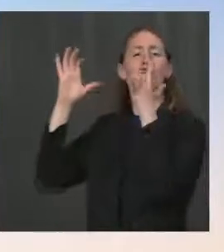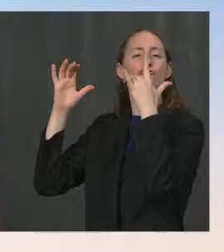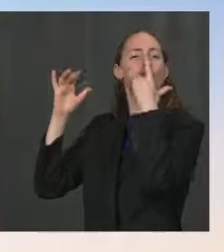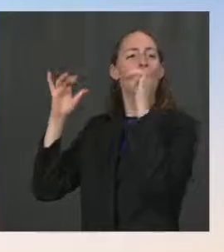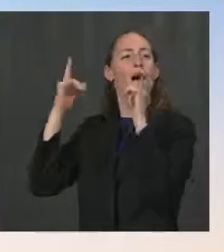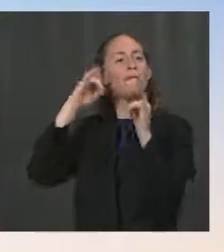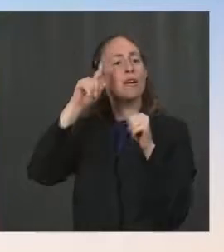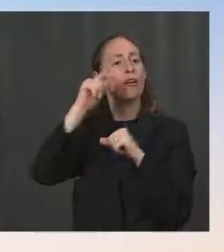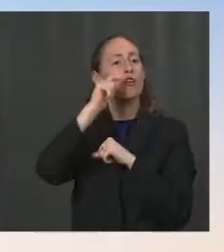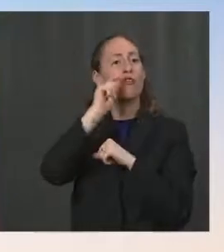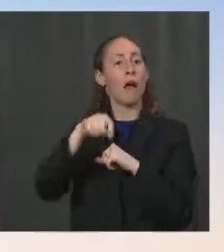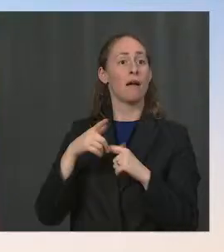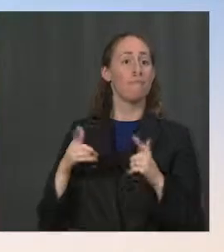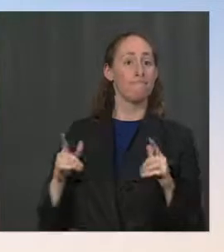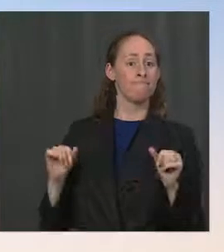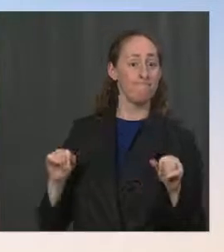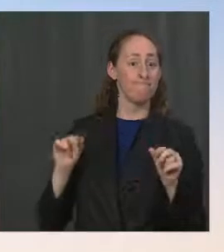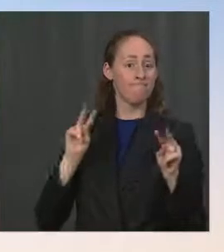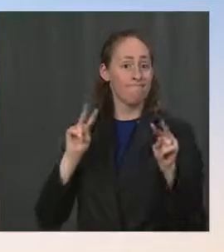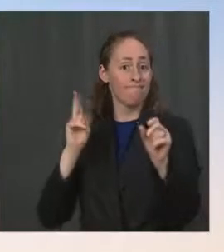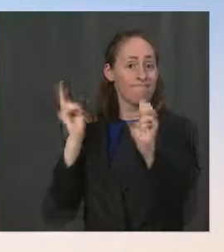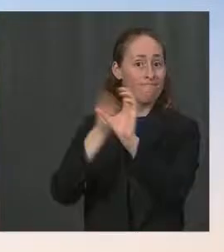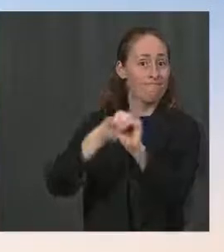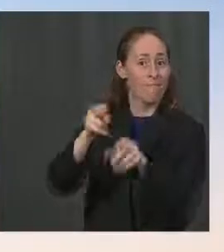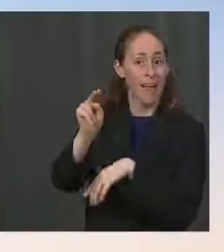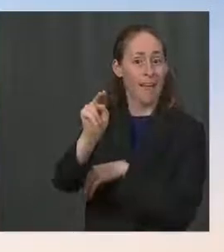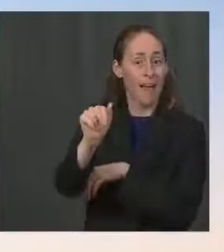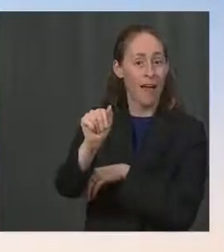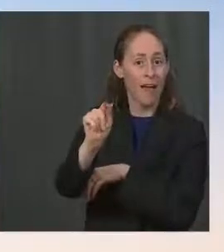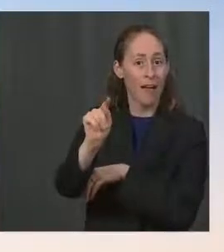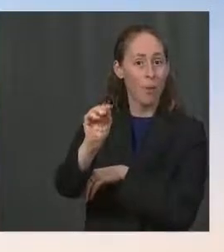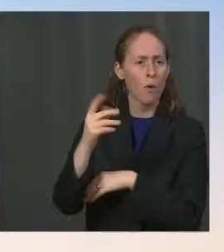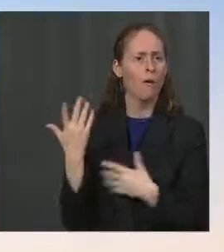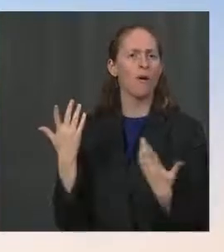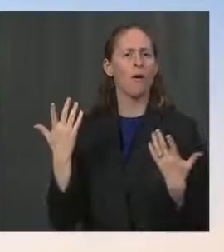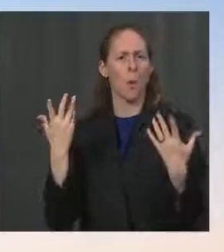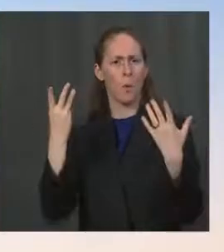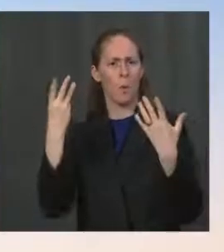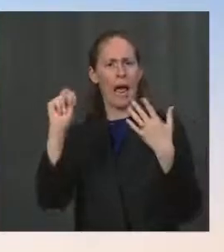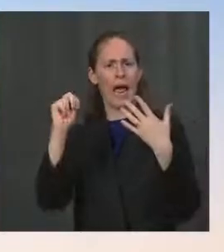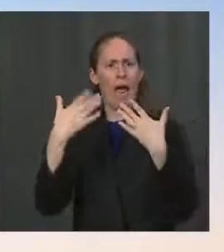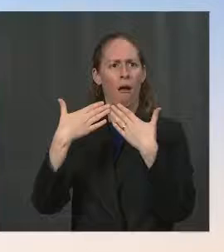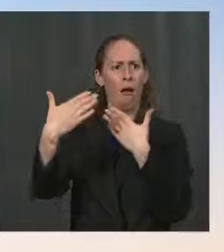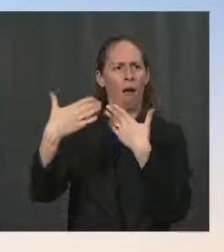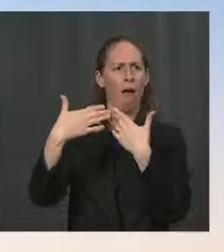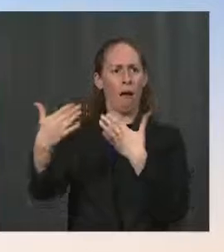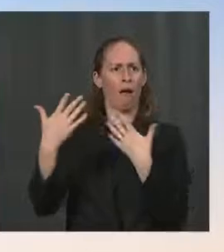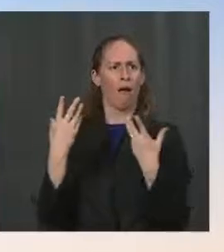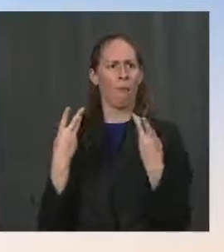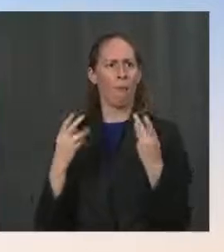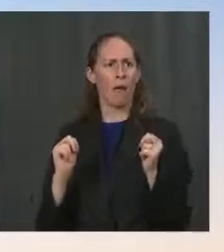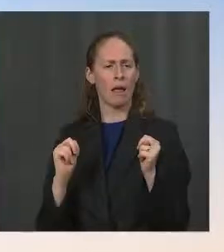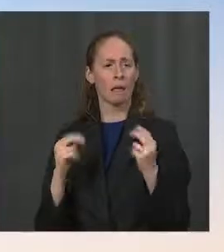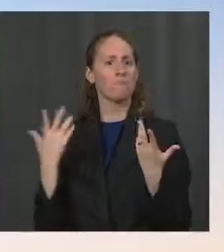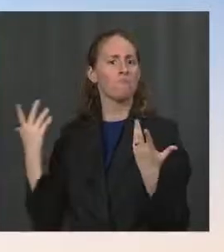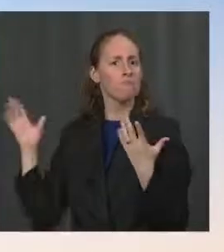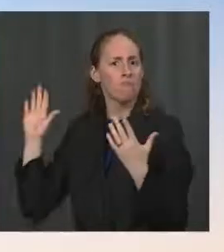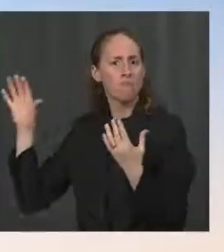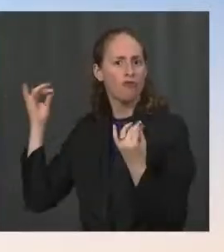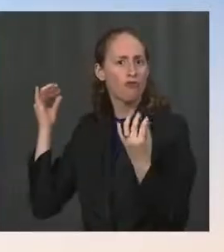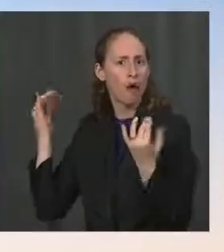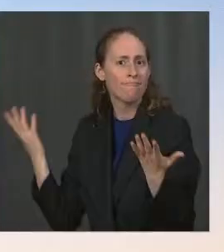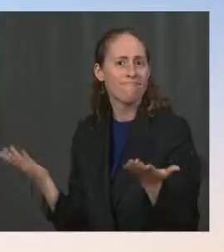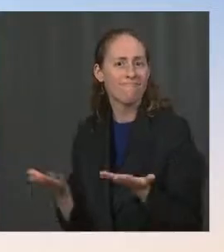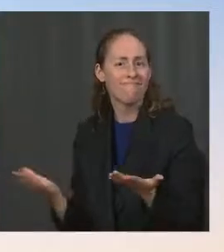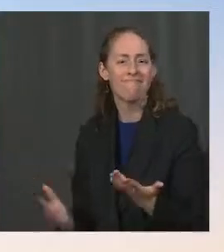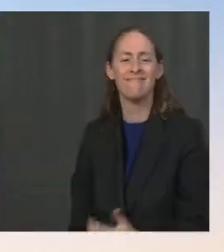NATO. And he also said he'd like a time frame for that. What is President Biden's vision right now, and does he have a time frame? Well, I